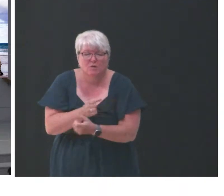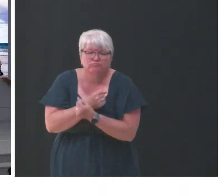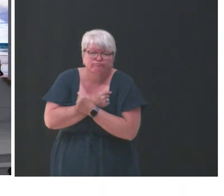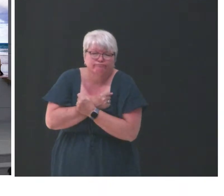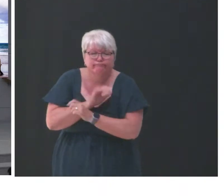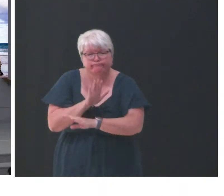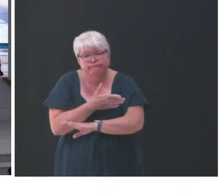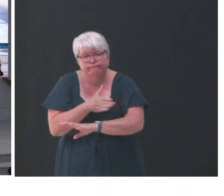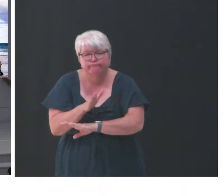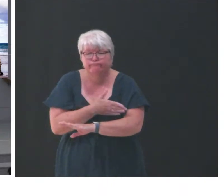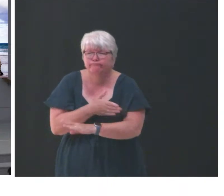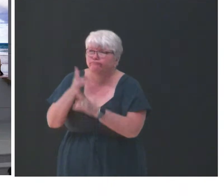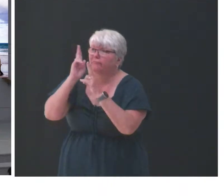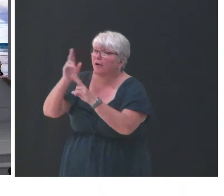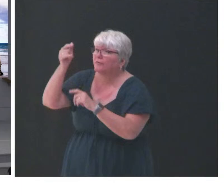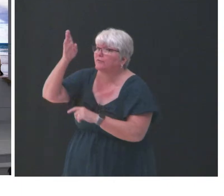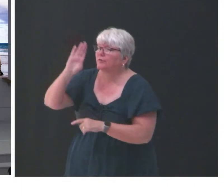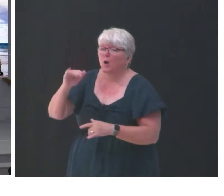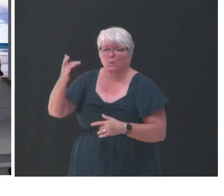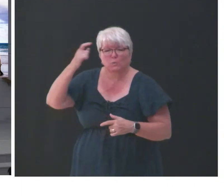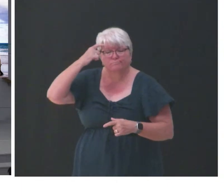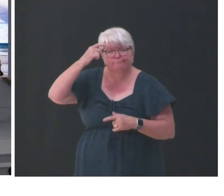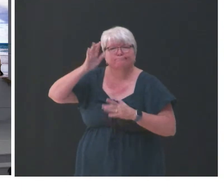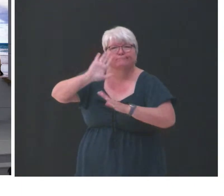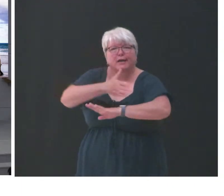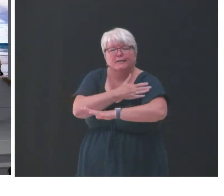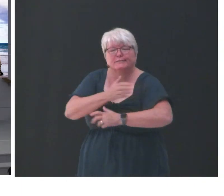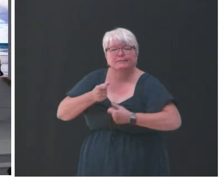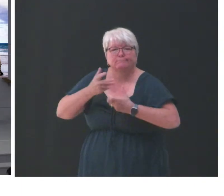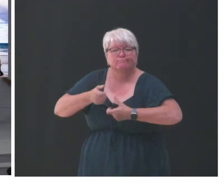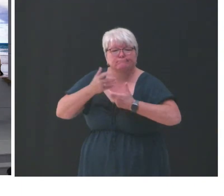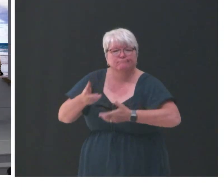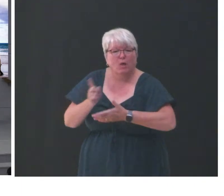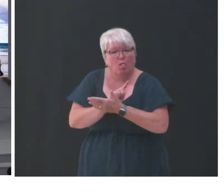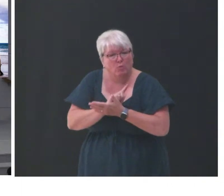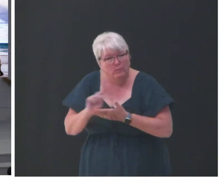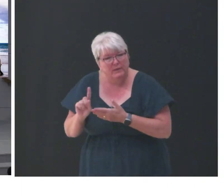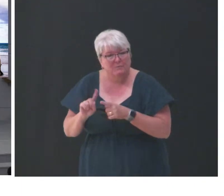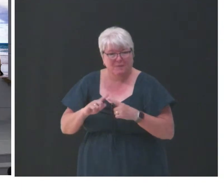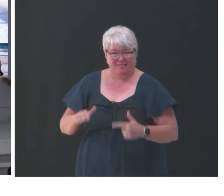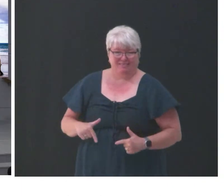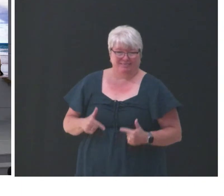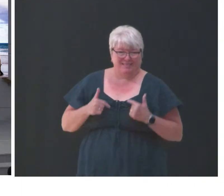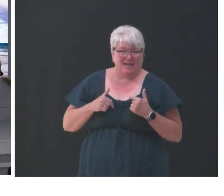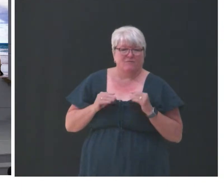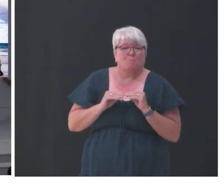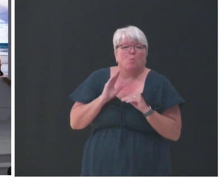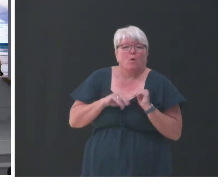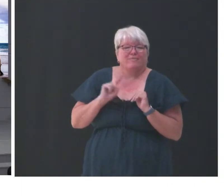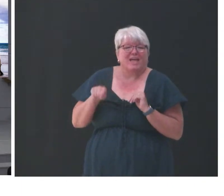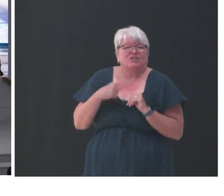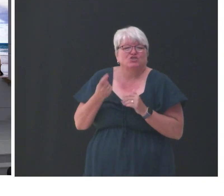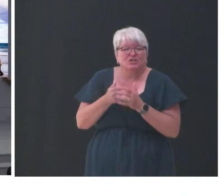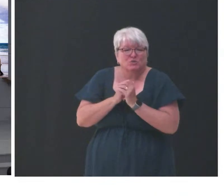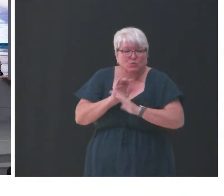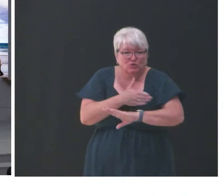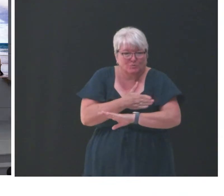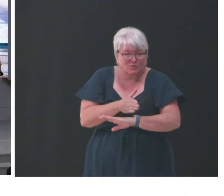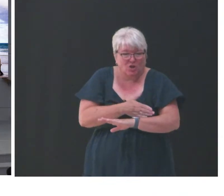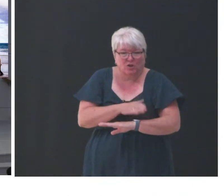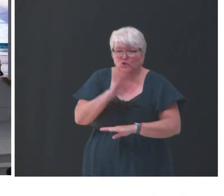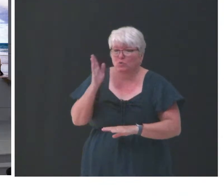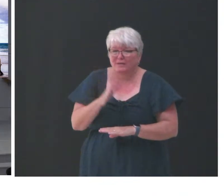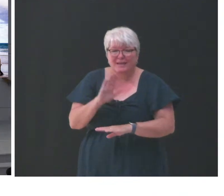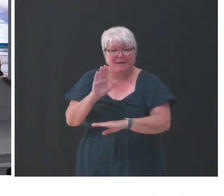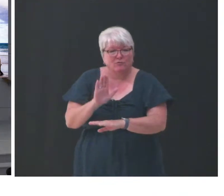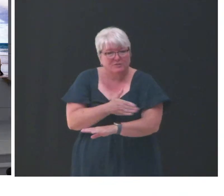I love songs that honor God and that stuck in my head that I sing throughout the week. But life is more than a worship song. And you could never sing another worship